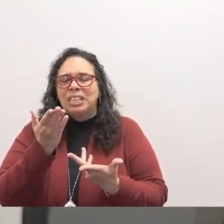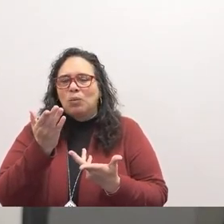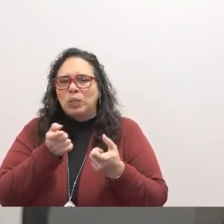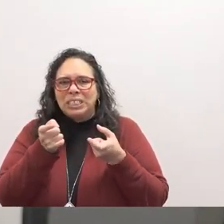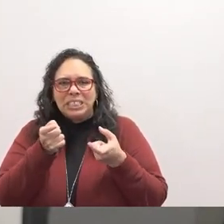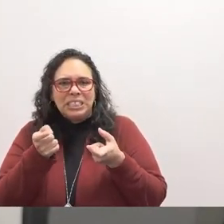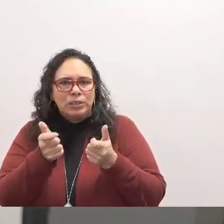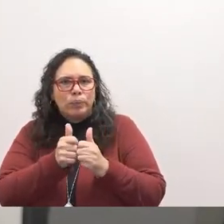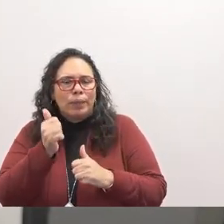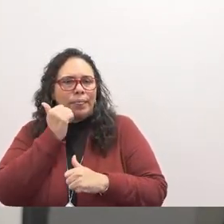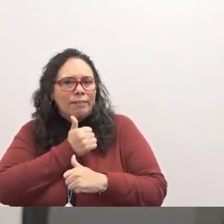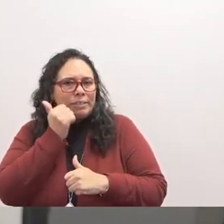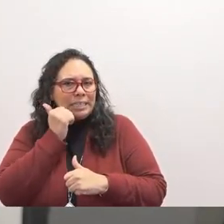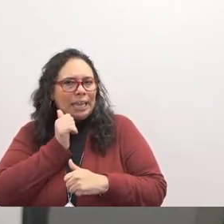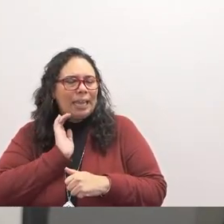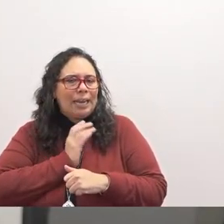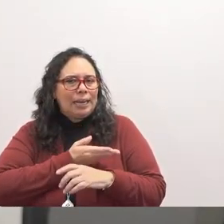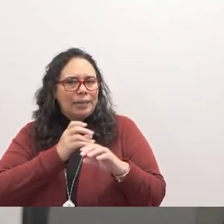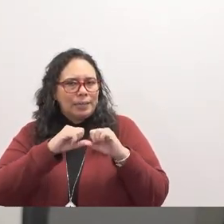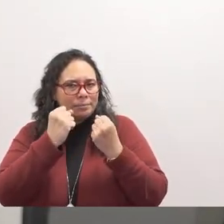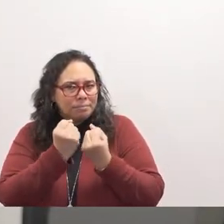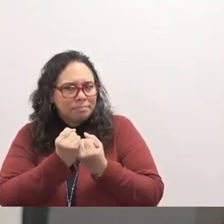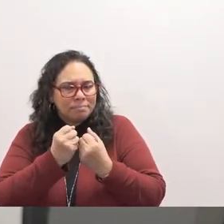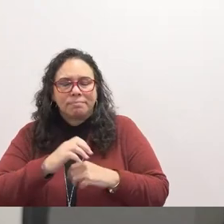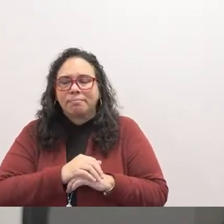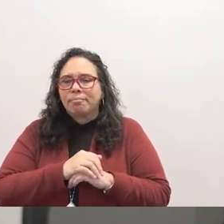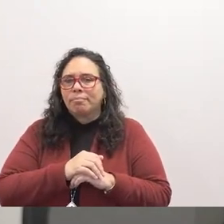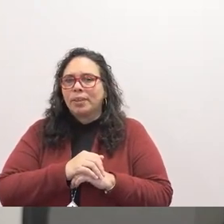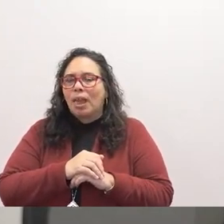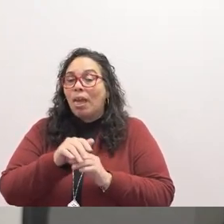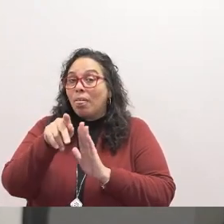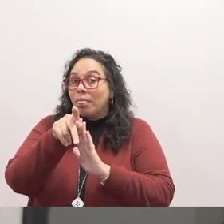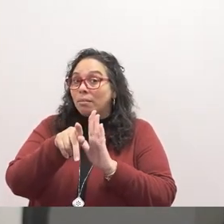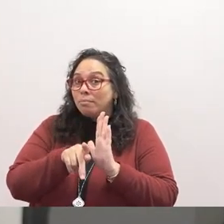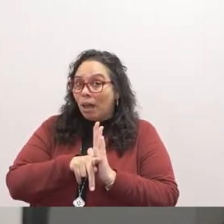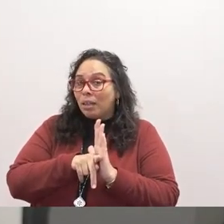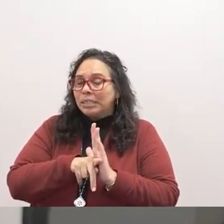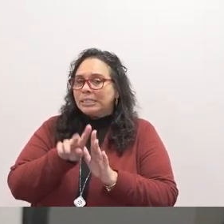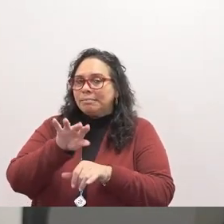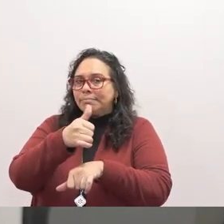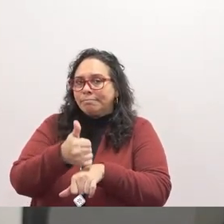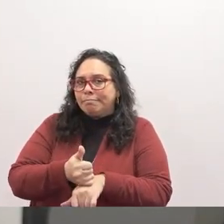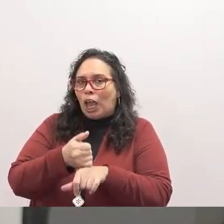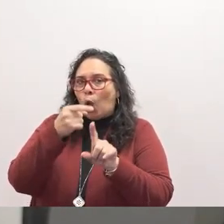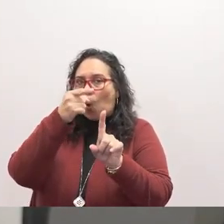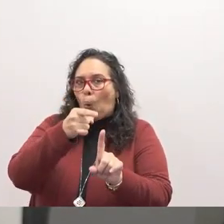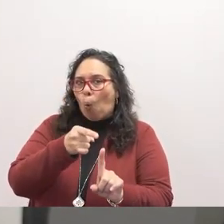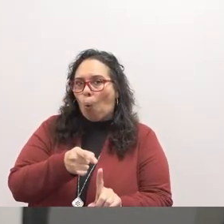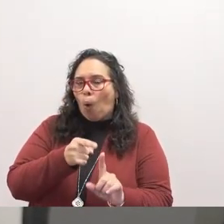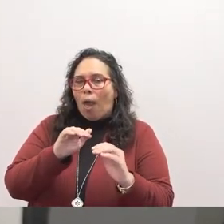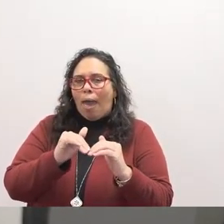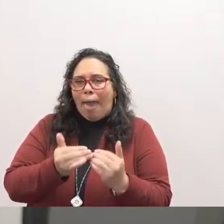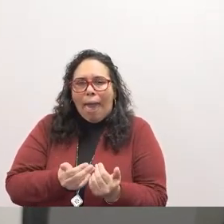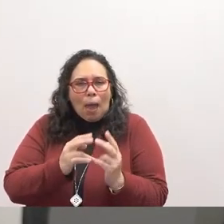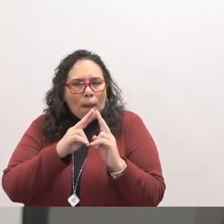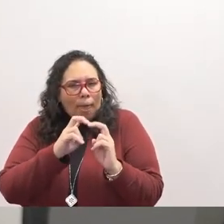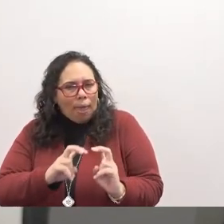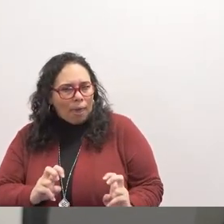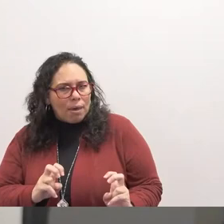society. Part of that policy was really establishing goals for how we would analyze